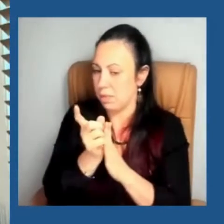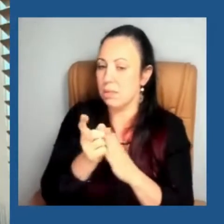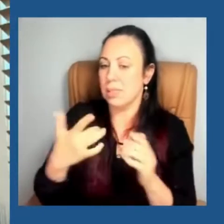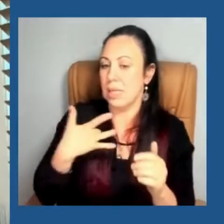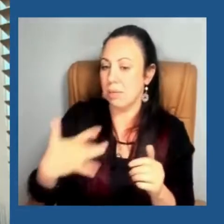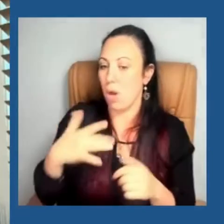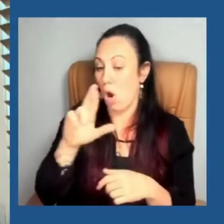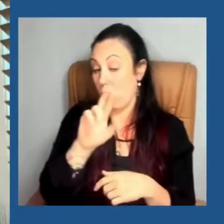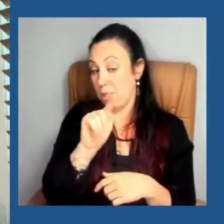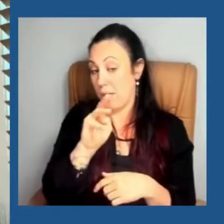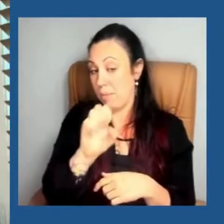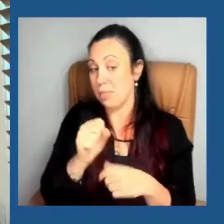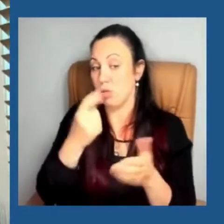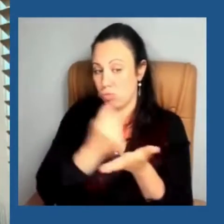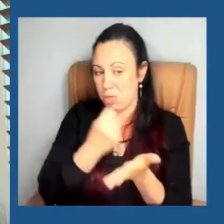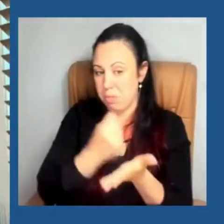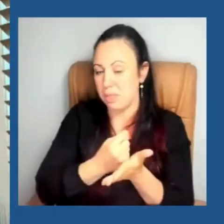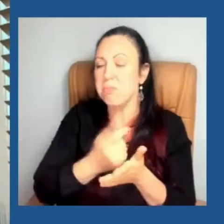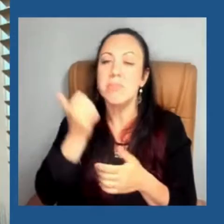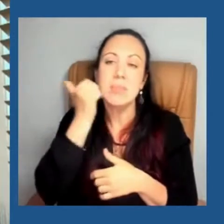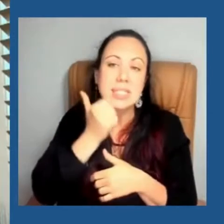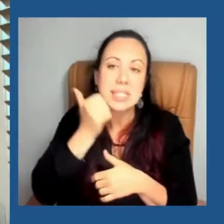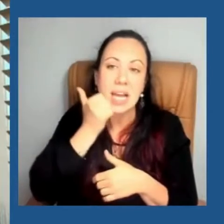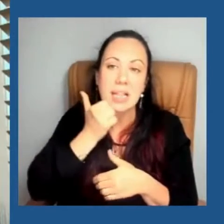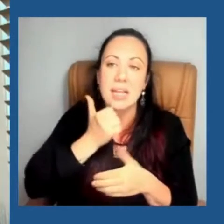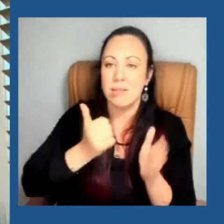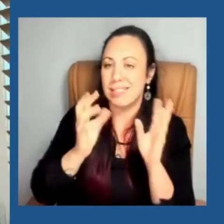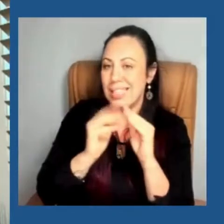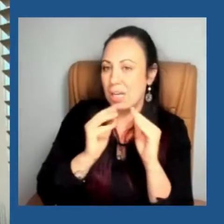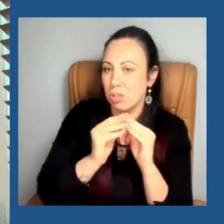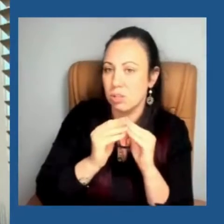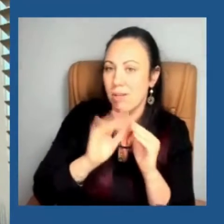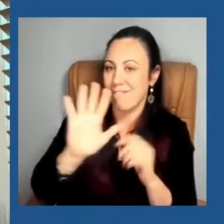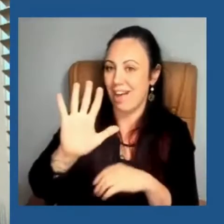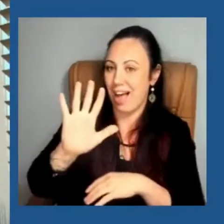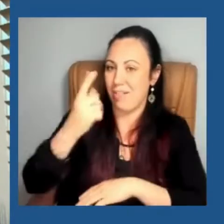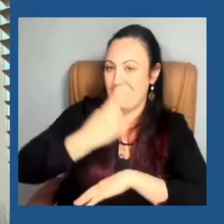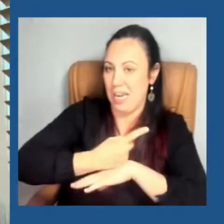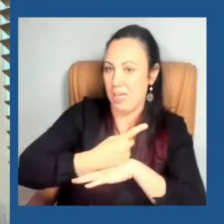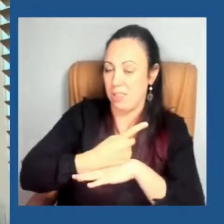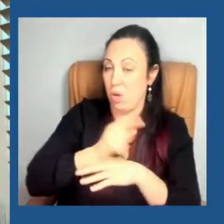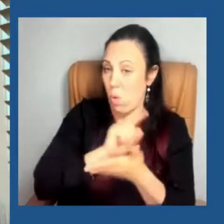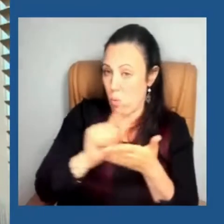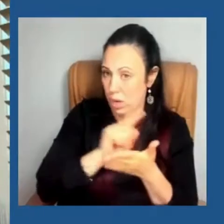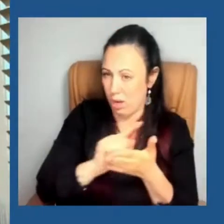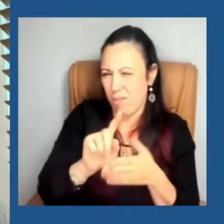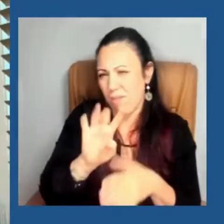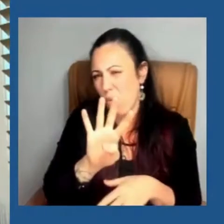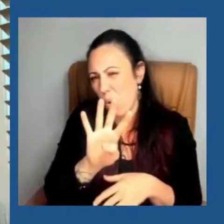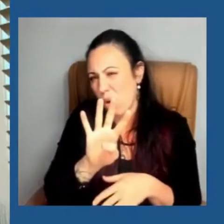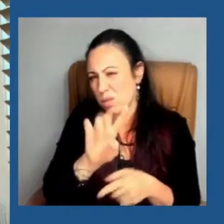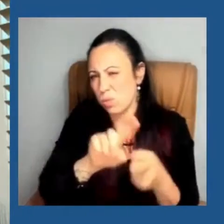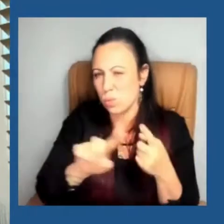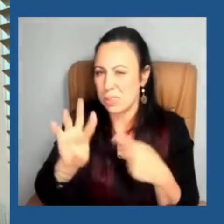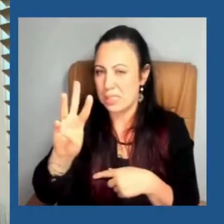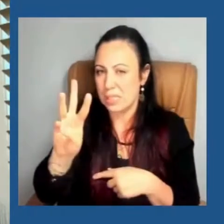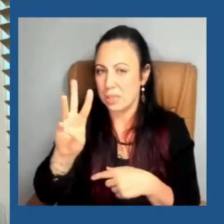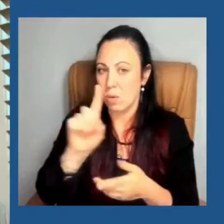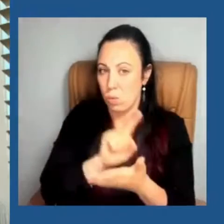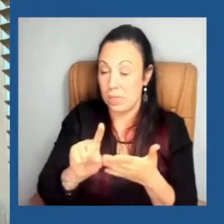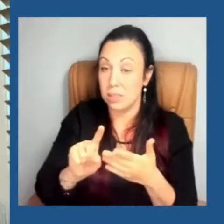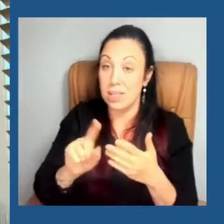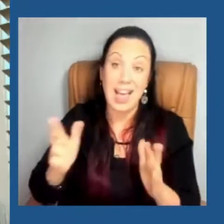treatments consists of daily sessions, 5 days per week for 4 to 6 weeks. Accelerated